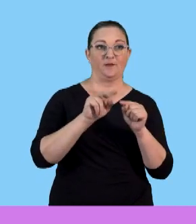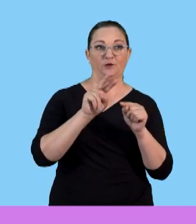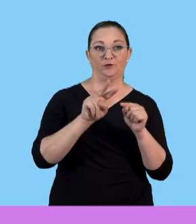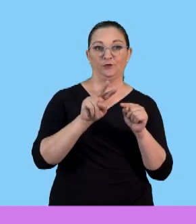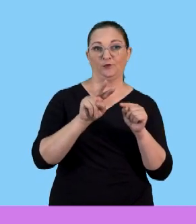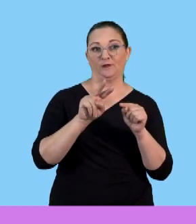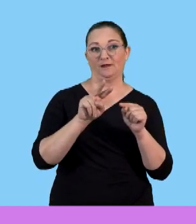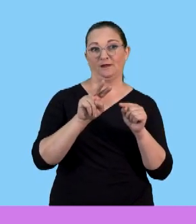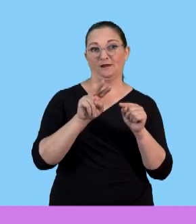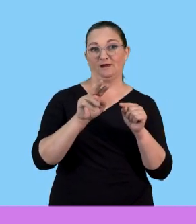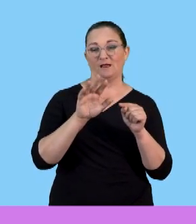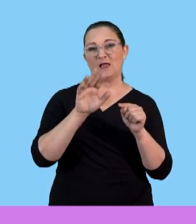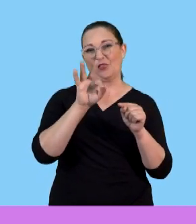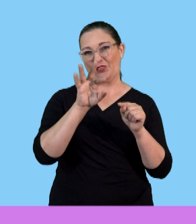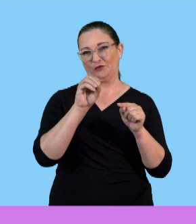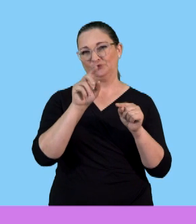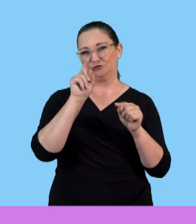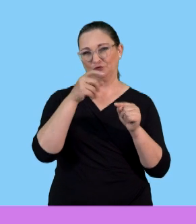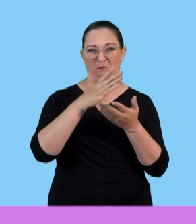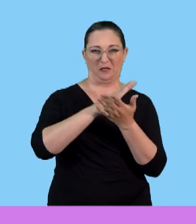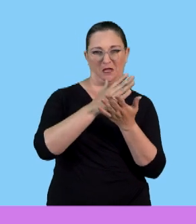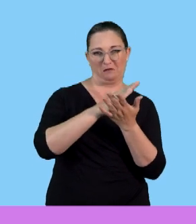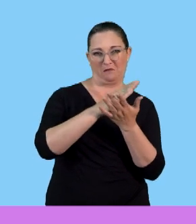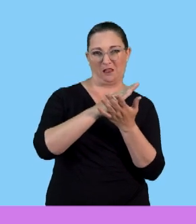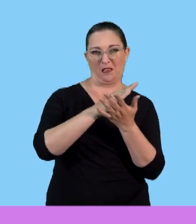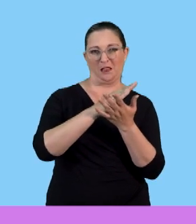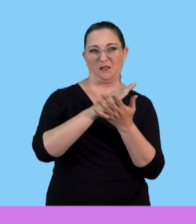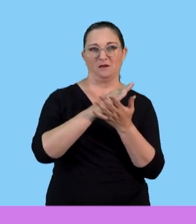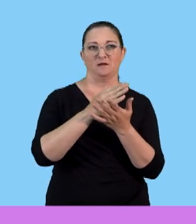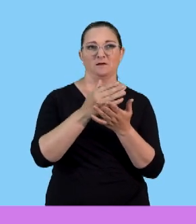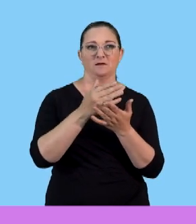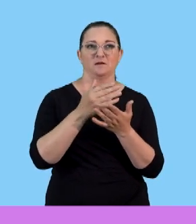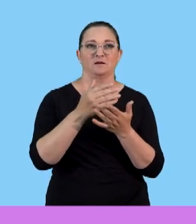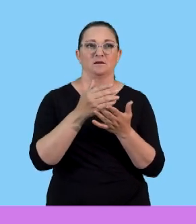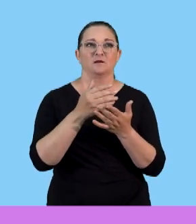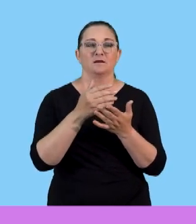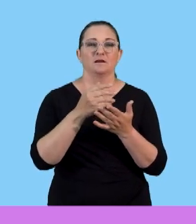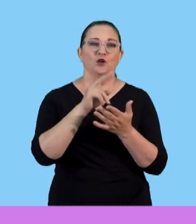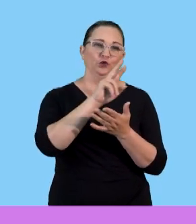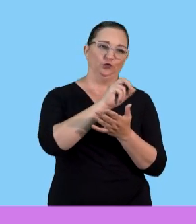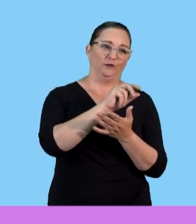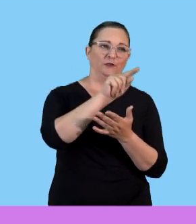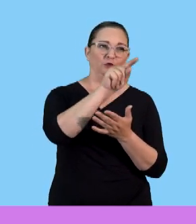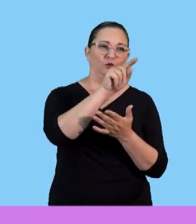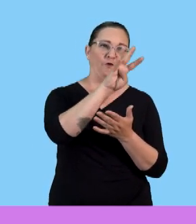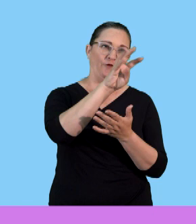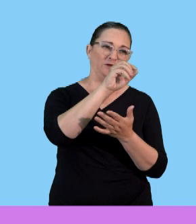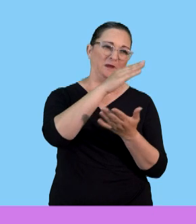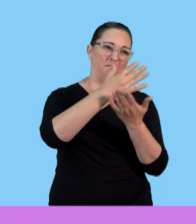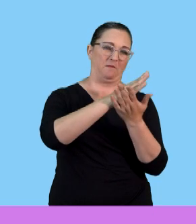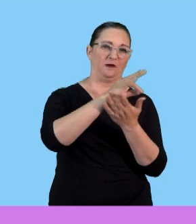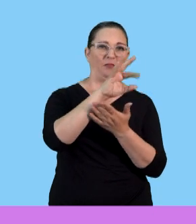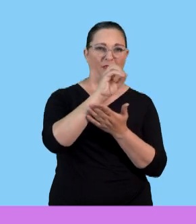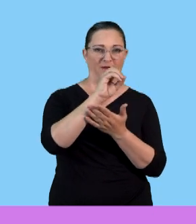25, 30 should be here. 30 should be between 20 and 40, sorry. Then